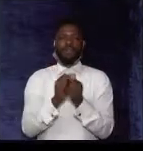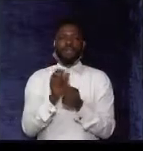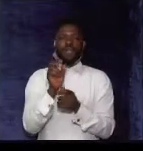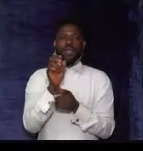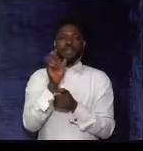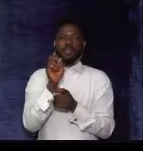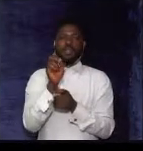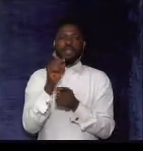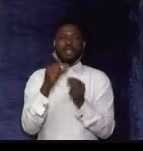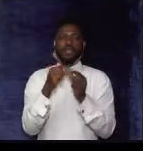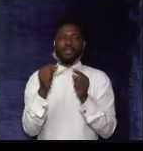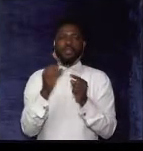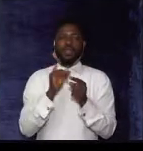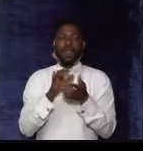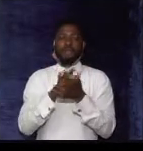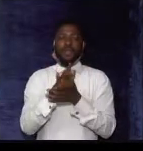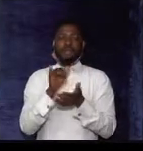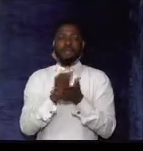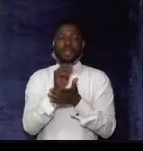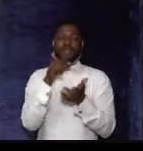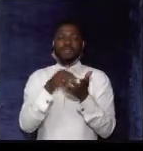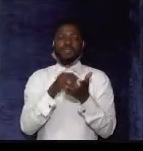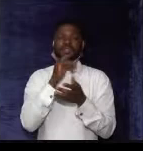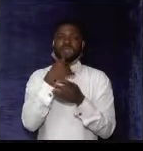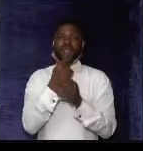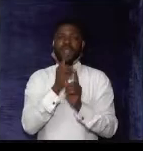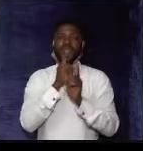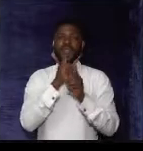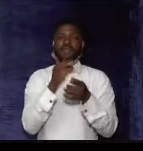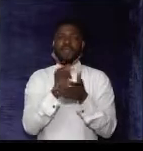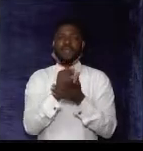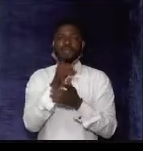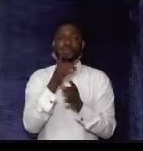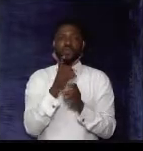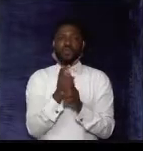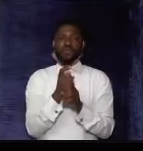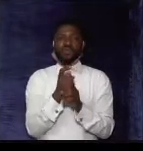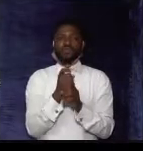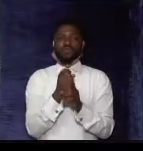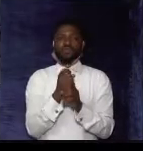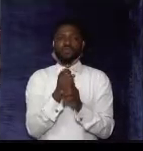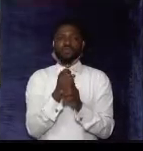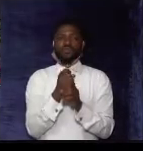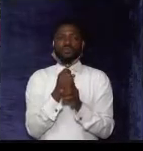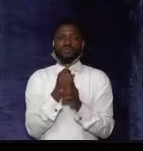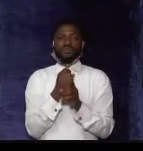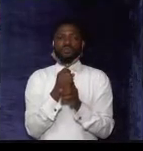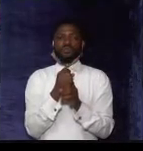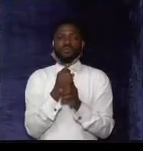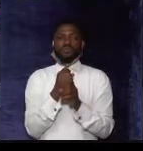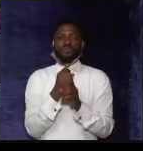left with 30 degrees. I believe that this is the answer that you got, my friend.